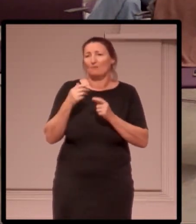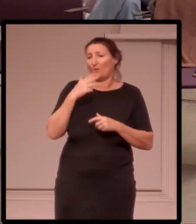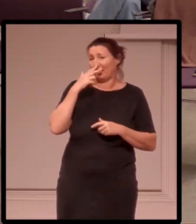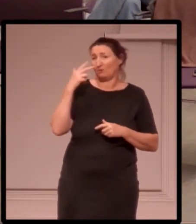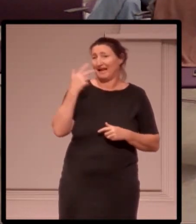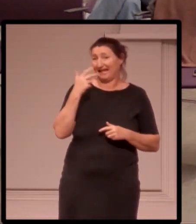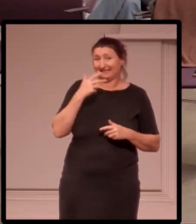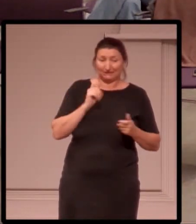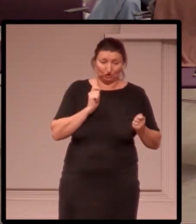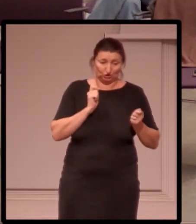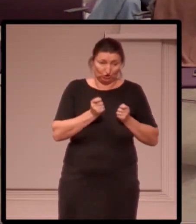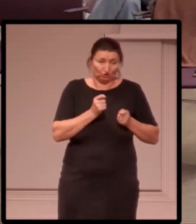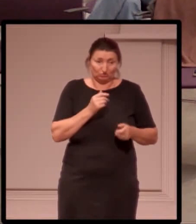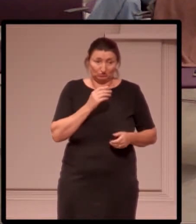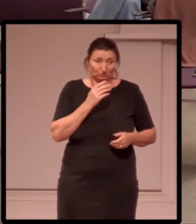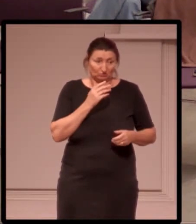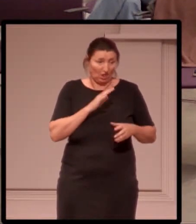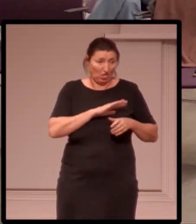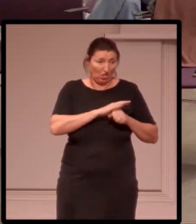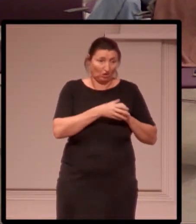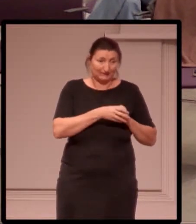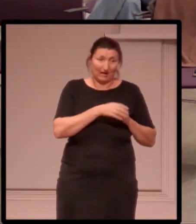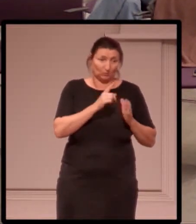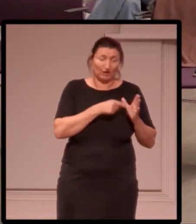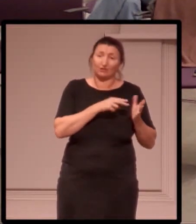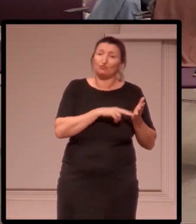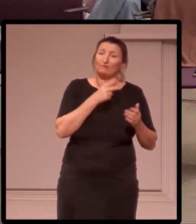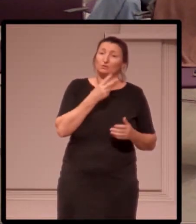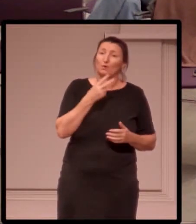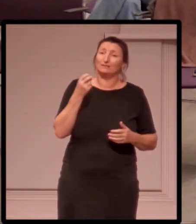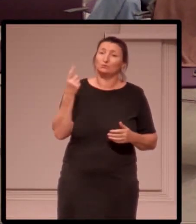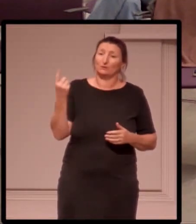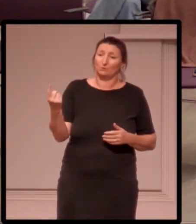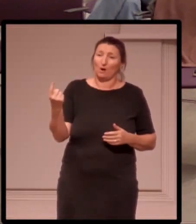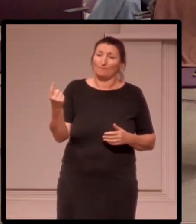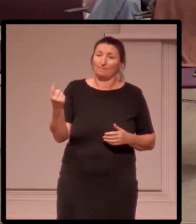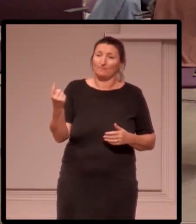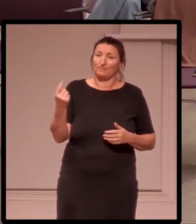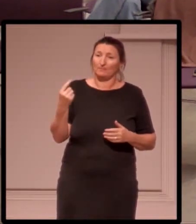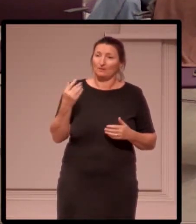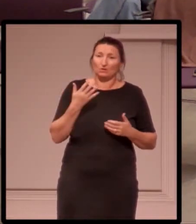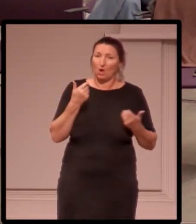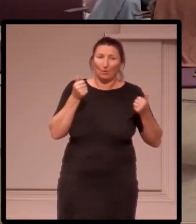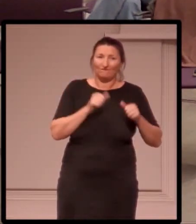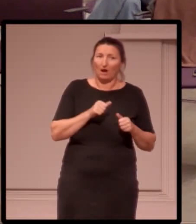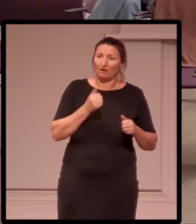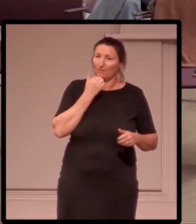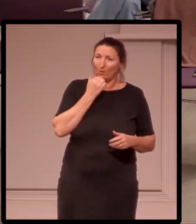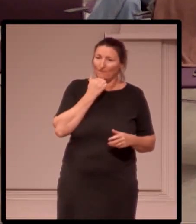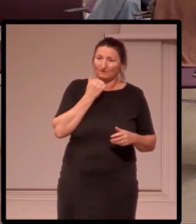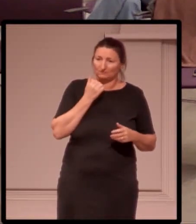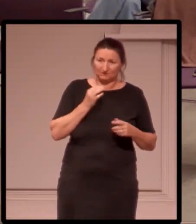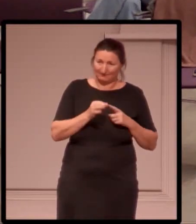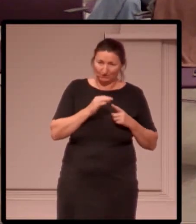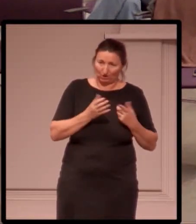18 during lockdown 3 in January 2021, and I didn't have any last appointments. I just didn't hear from my